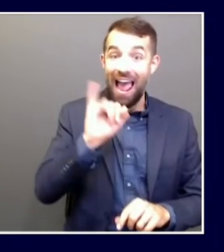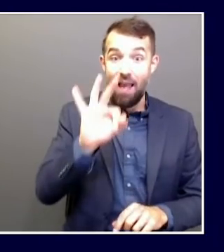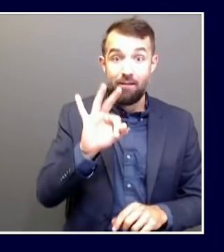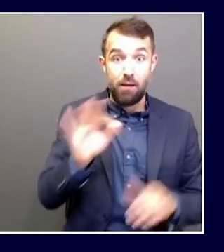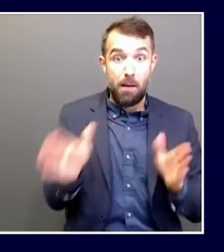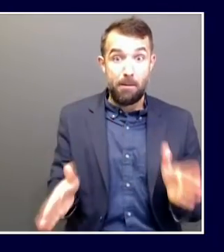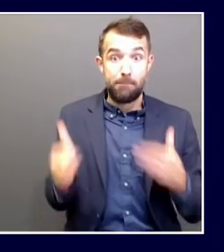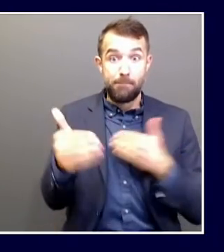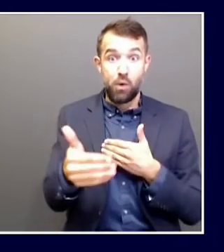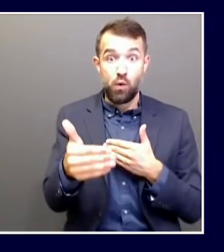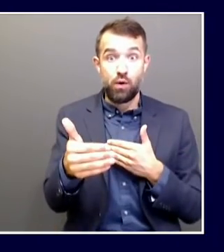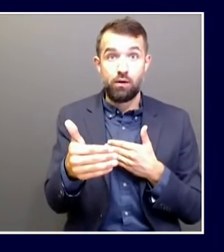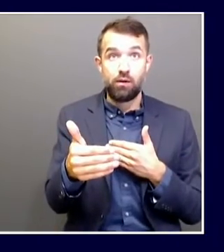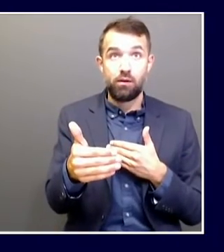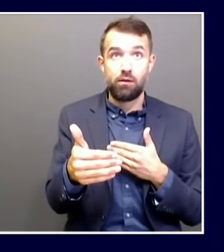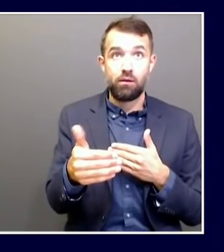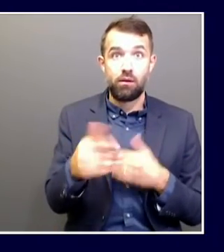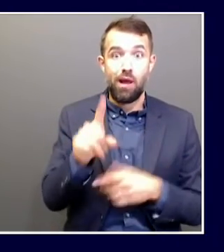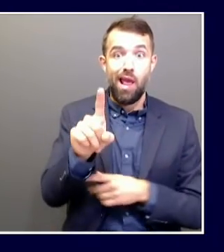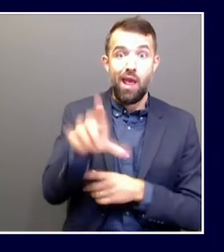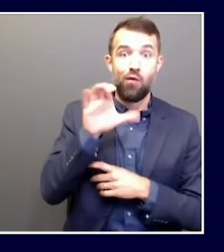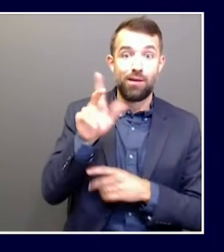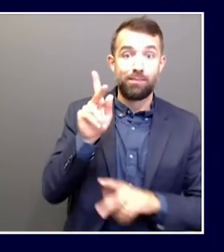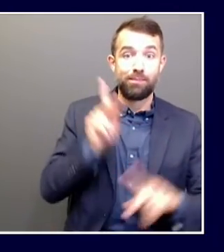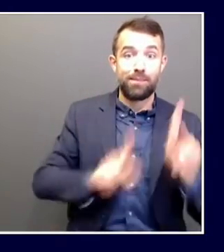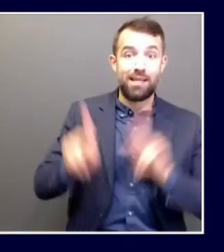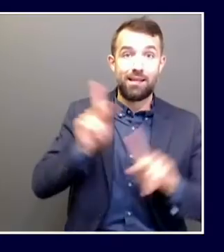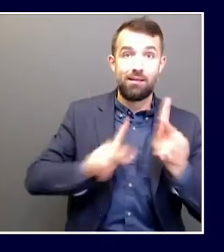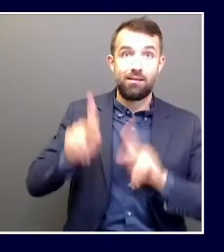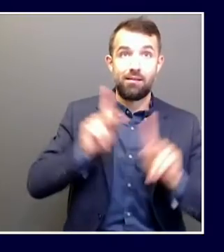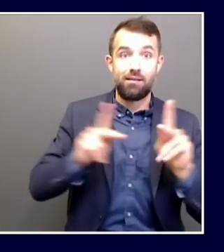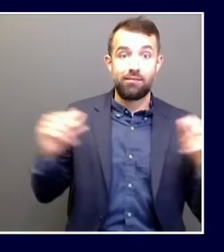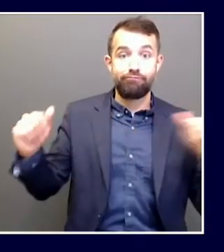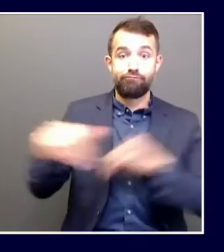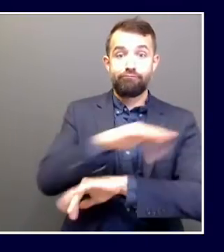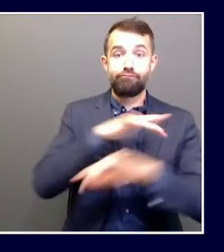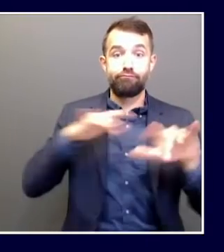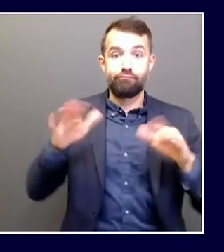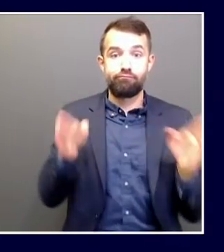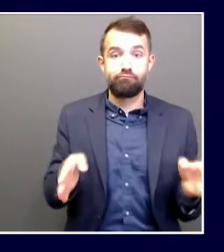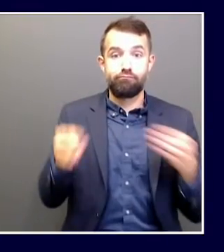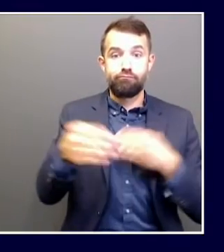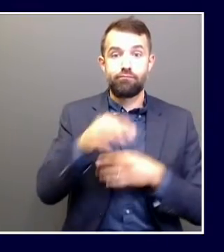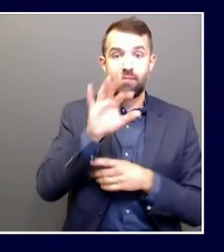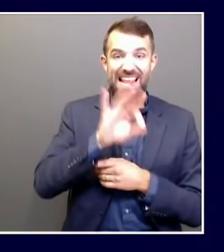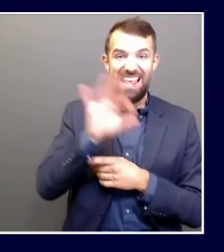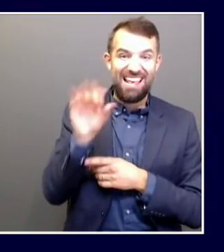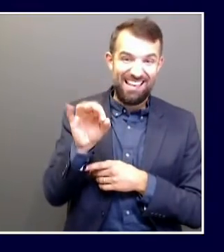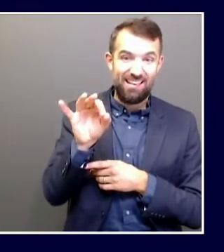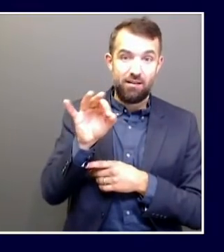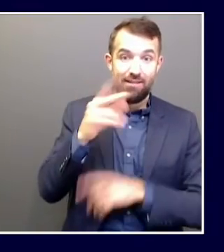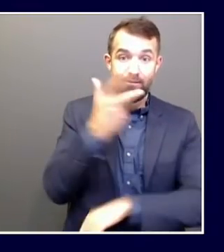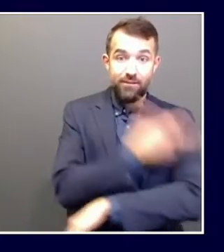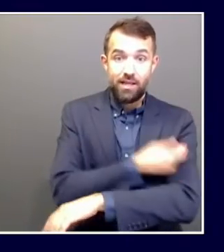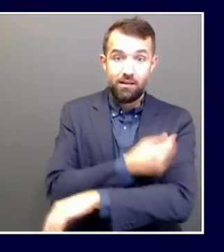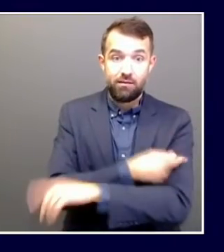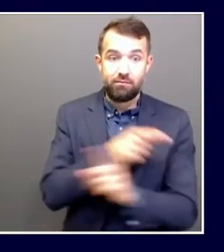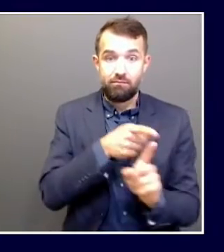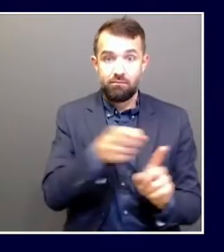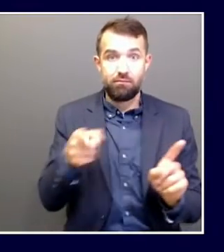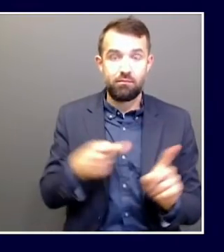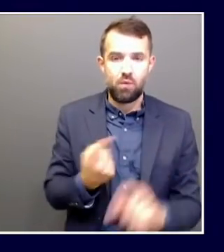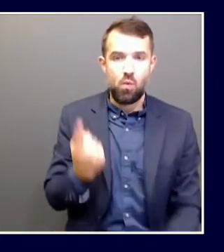that, if 99% of those people are vaccinated, why does that last one person need to get vaccinated? Hasn't everybody else provided